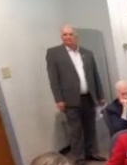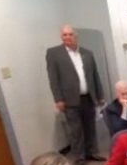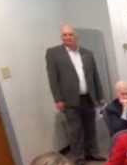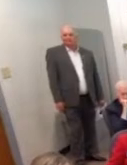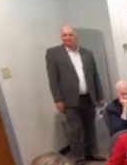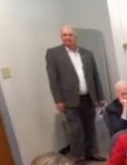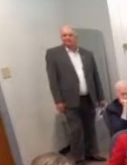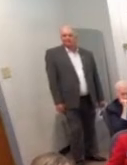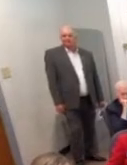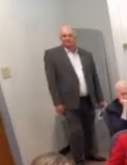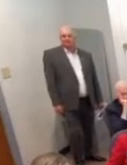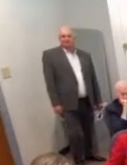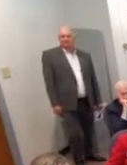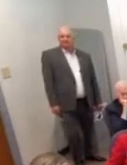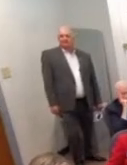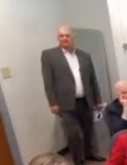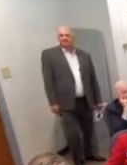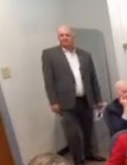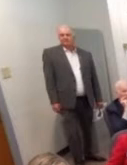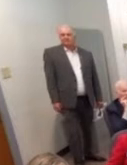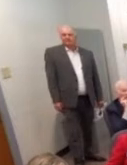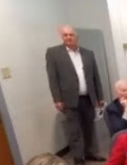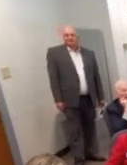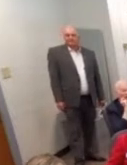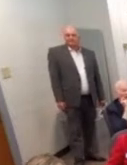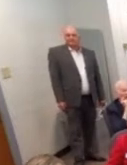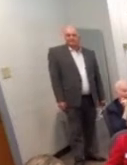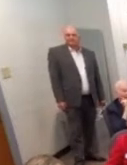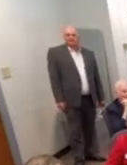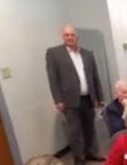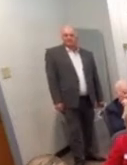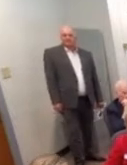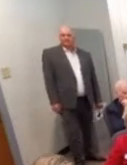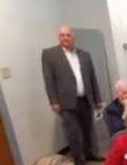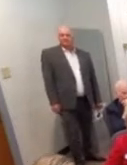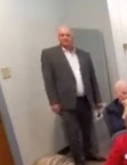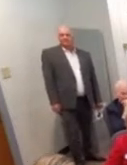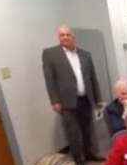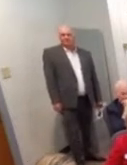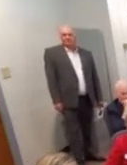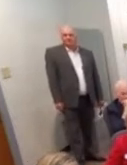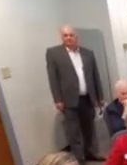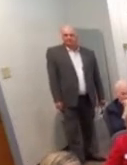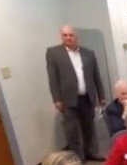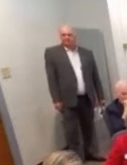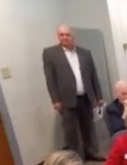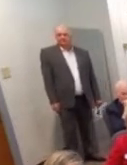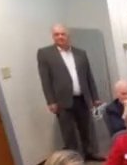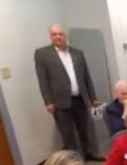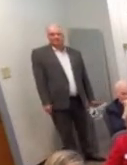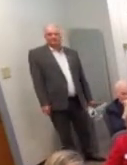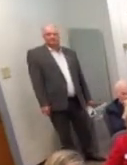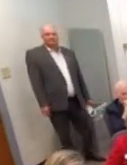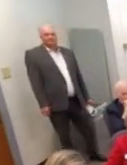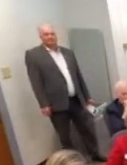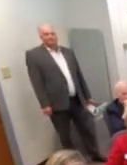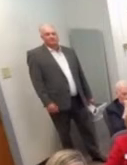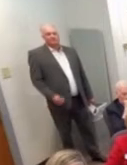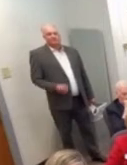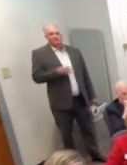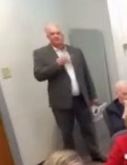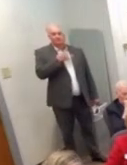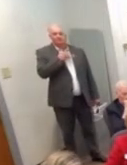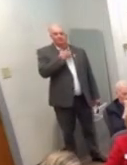going through the process so we've been actively working with those systems in year five to start that review process earlier